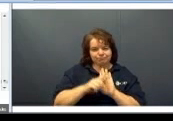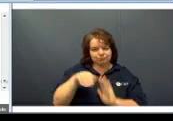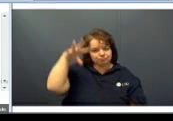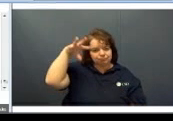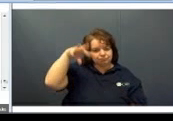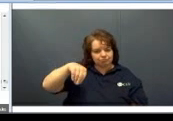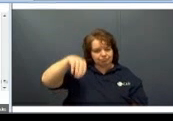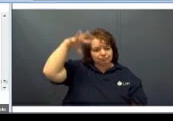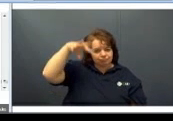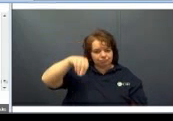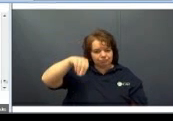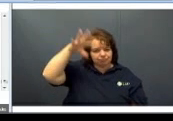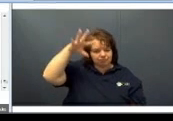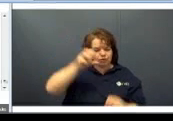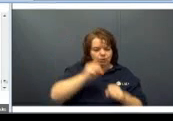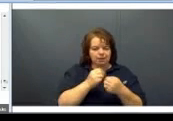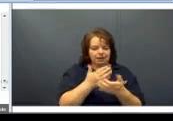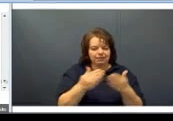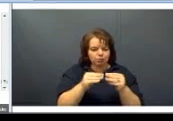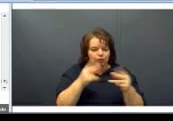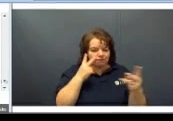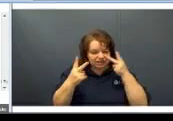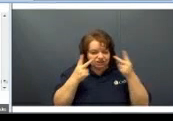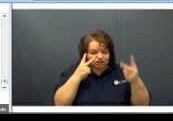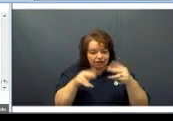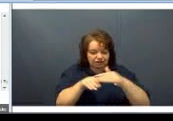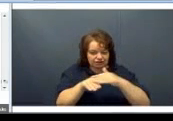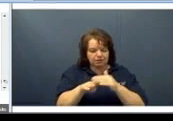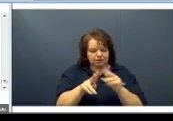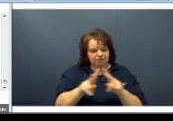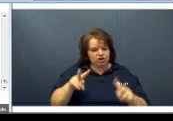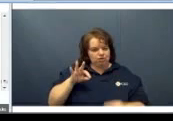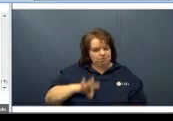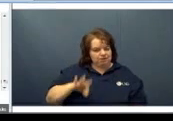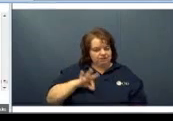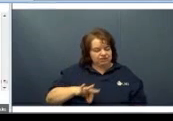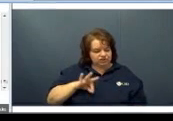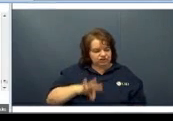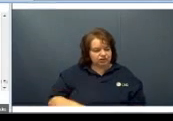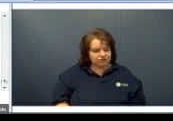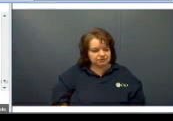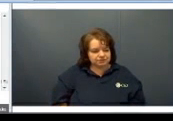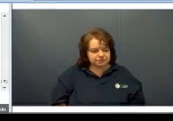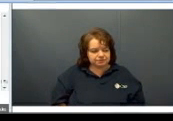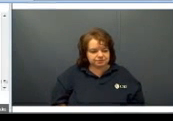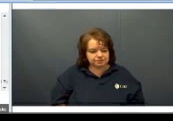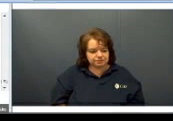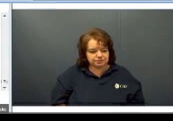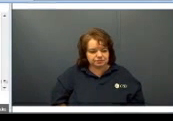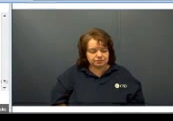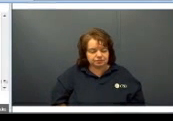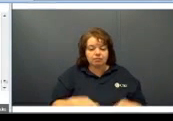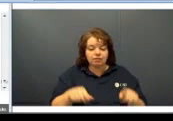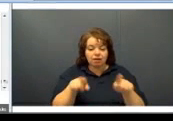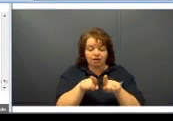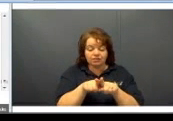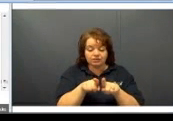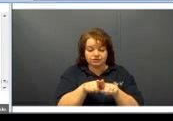there's a signaling device for a doorbell. So making things more visually accessible can be very beneficial.